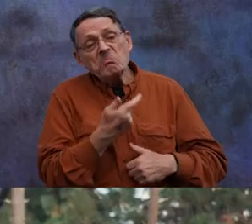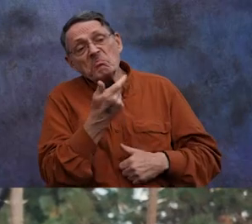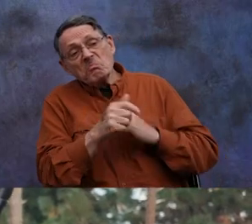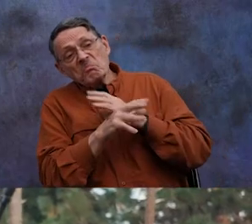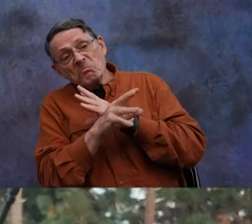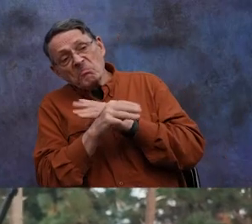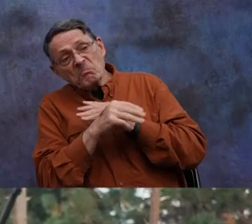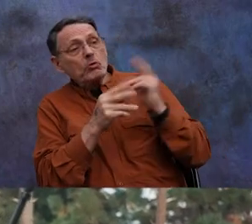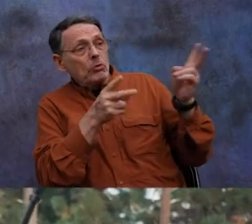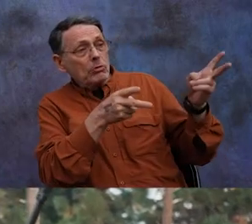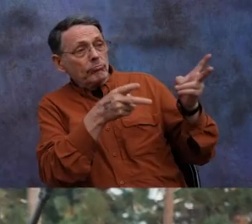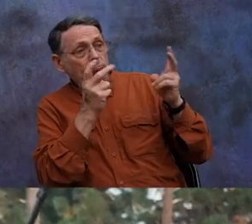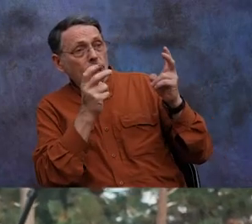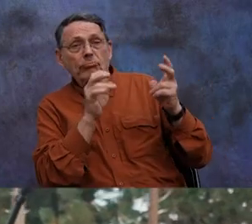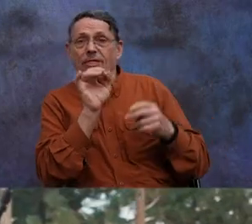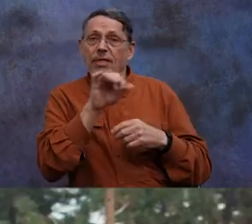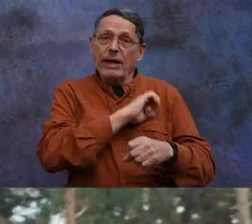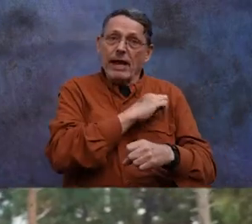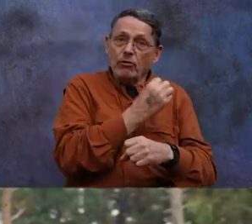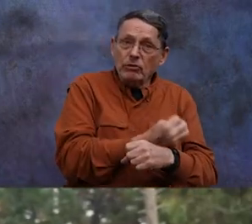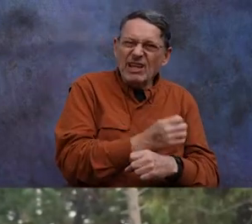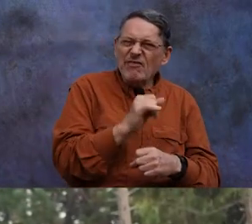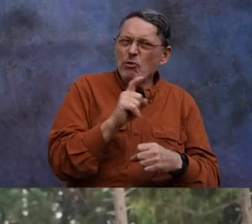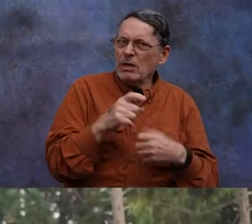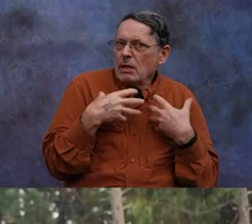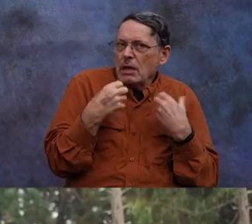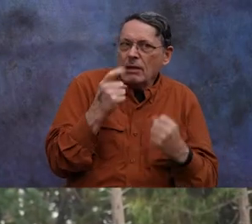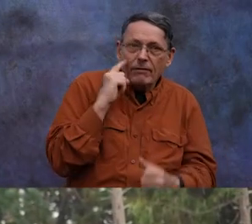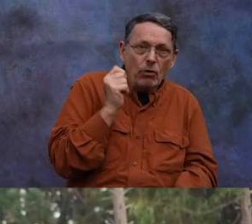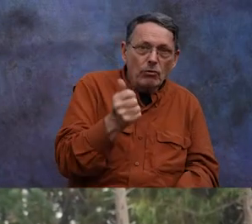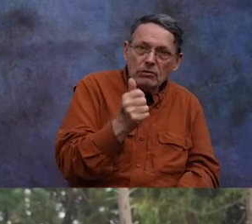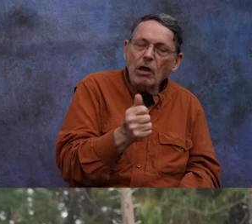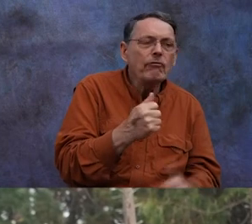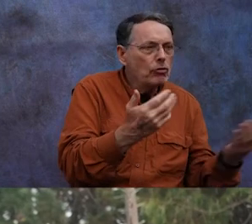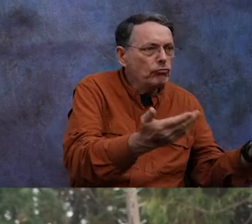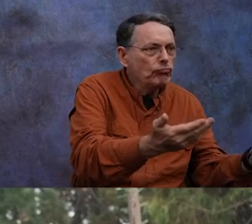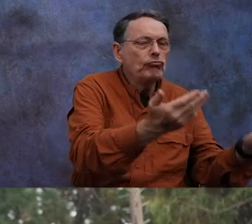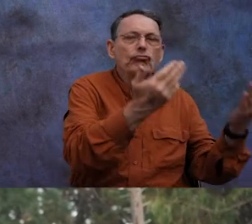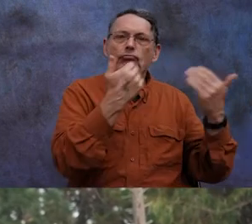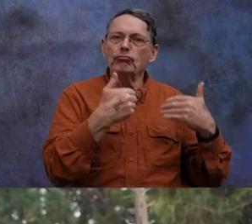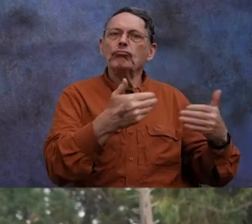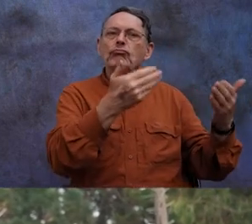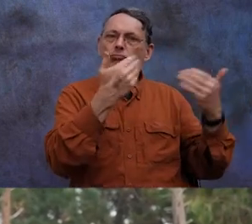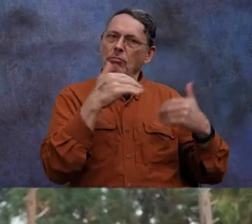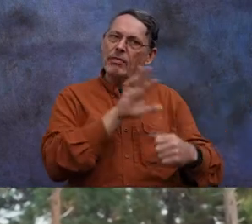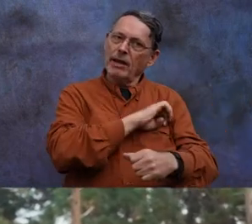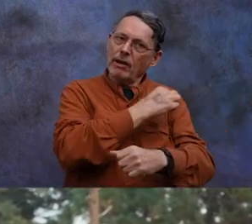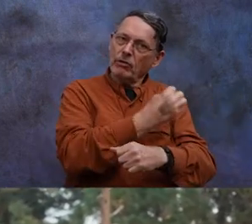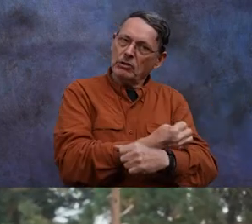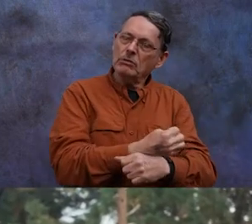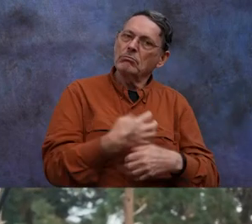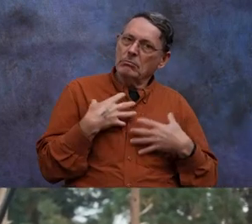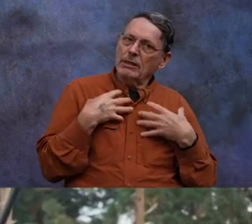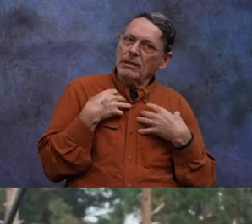some of that energy, or if you are here physically, if you need some healing, you can take some of that in for your own healing. And then when